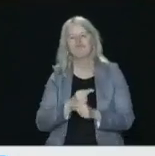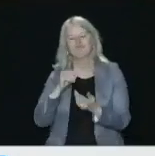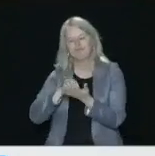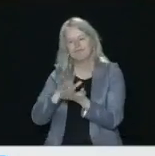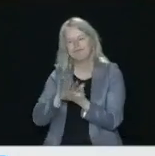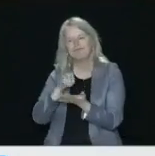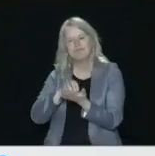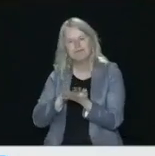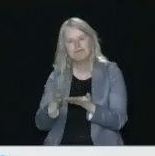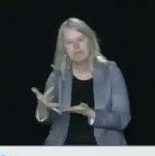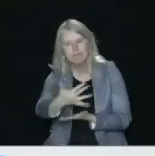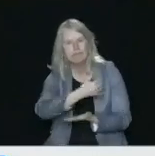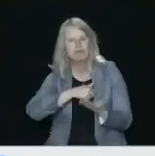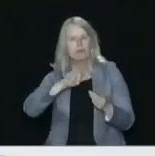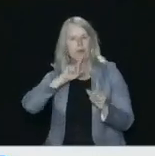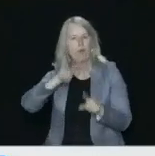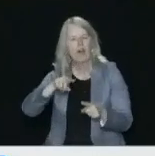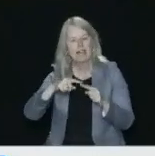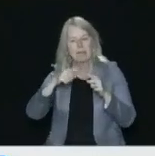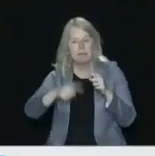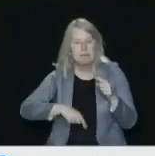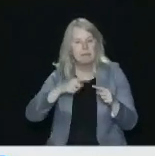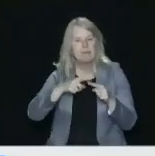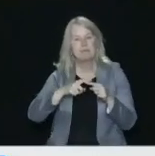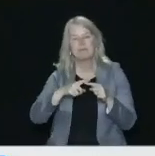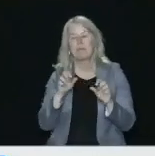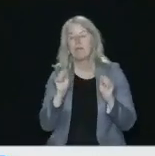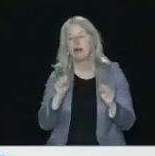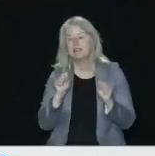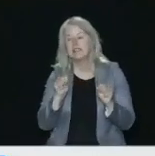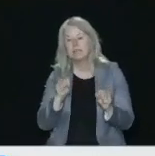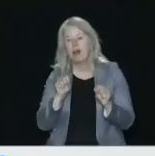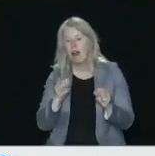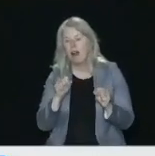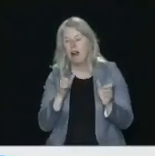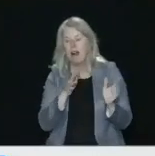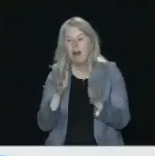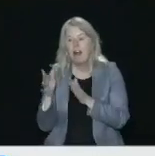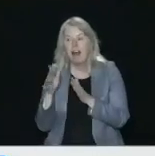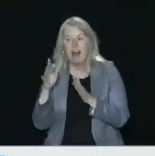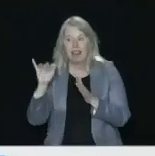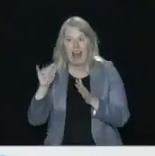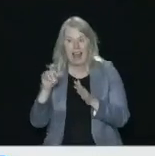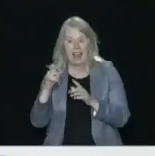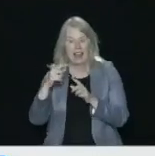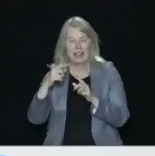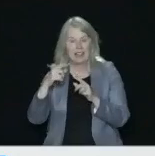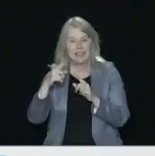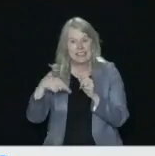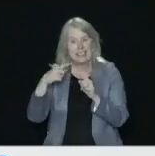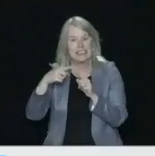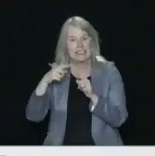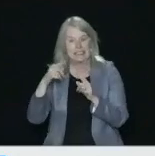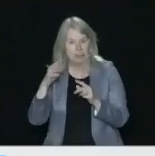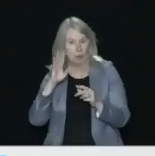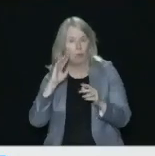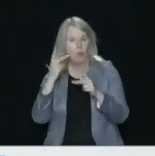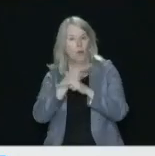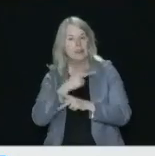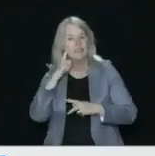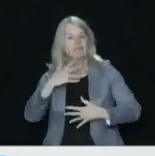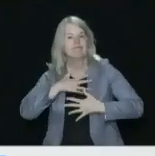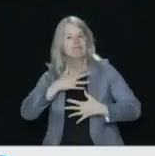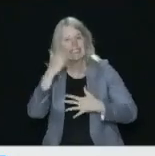protect ourselves, but also having taken into consideration that we would like to protect others too. So